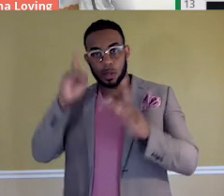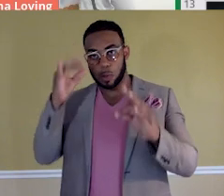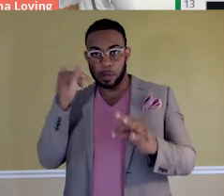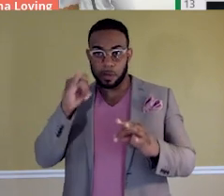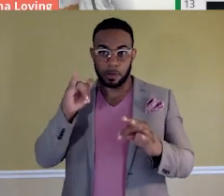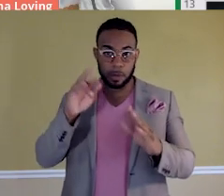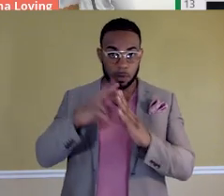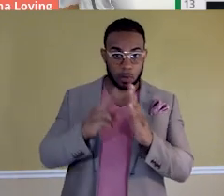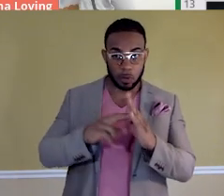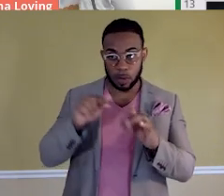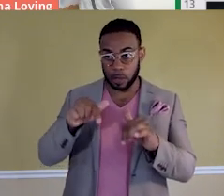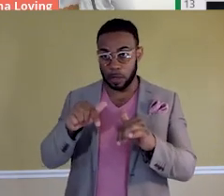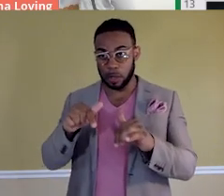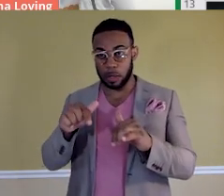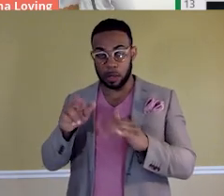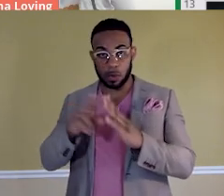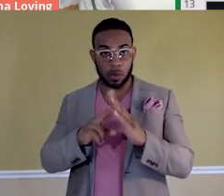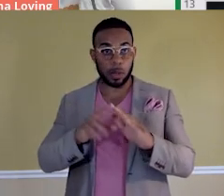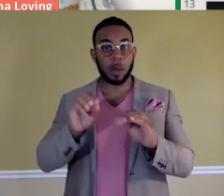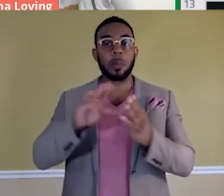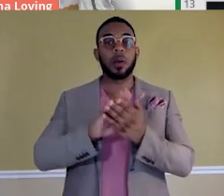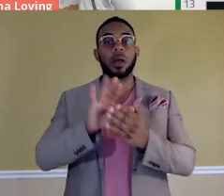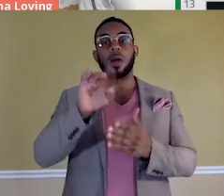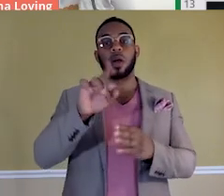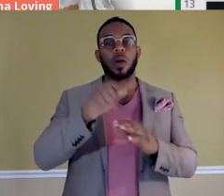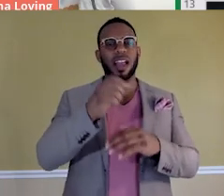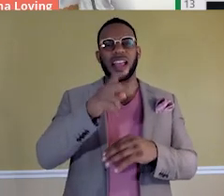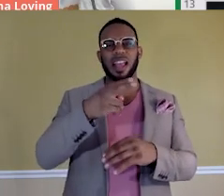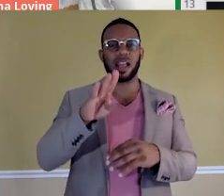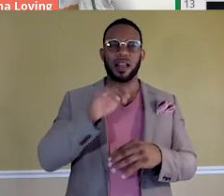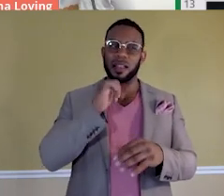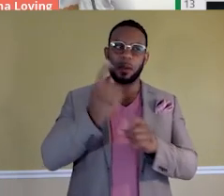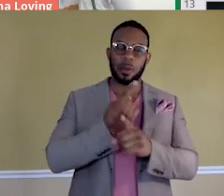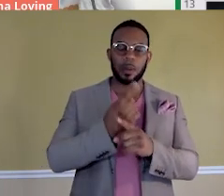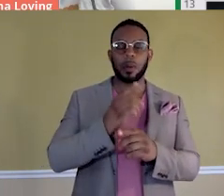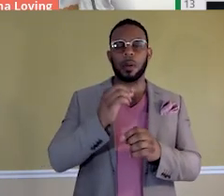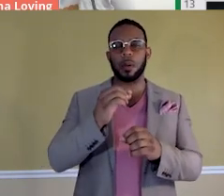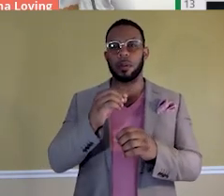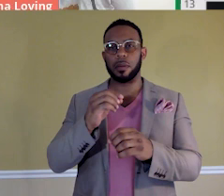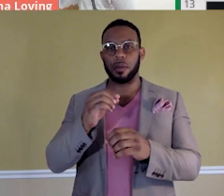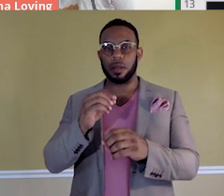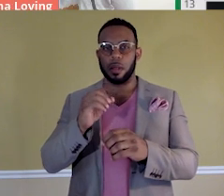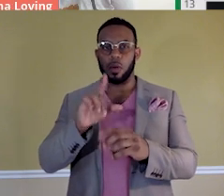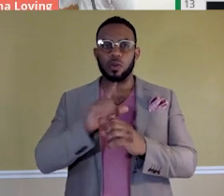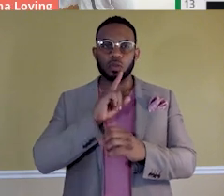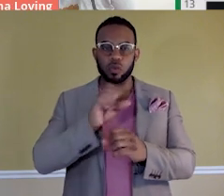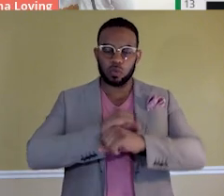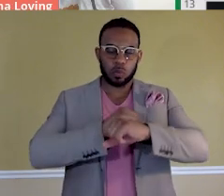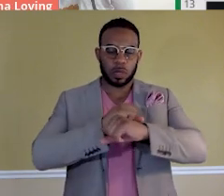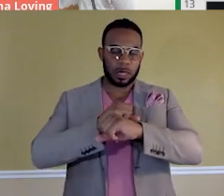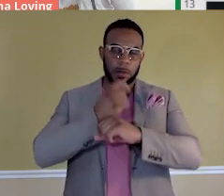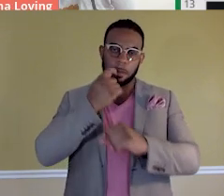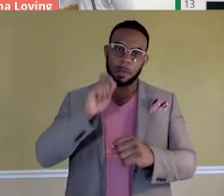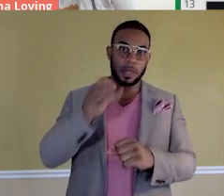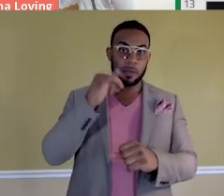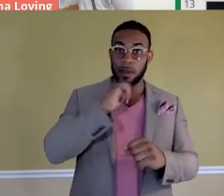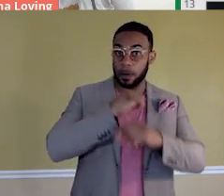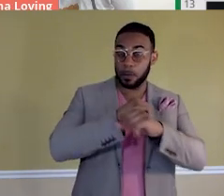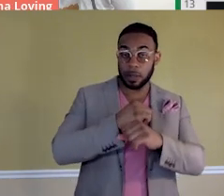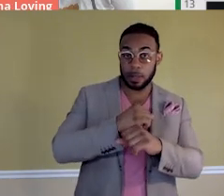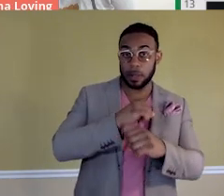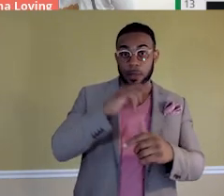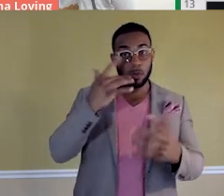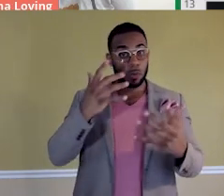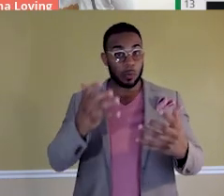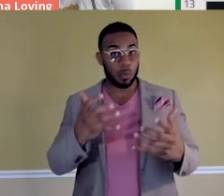things you need to register, then register them. Putting your codes on GitHub is not a problem. You can put them on GitHub, but ensure you protect them. And if you're not protecting them,